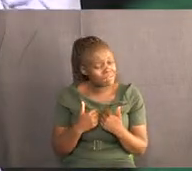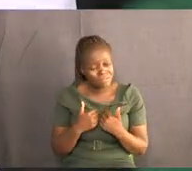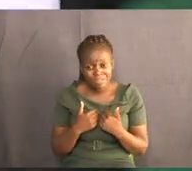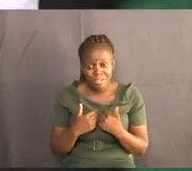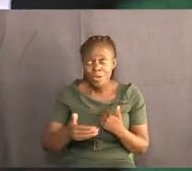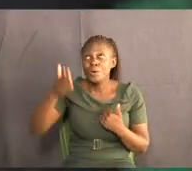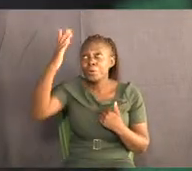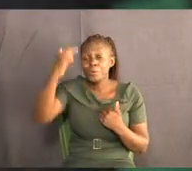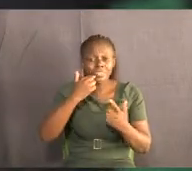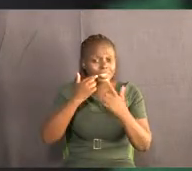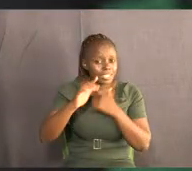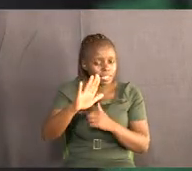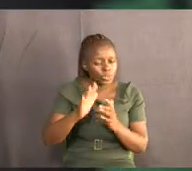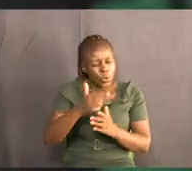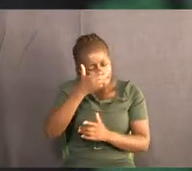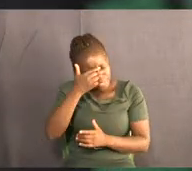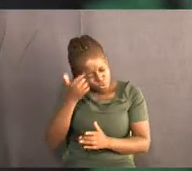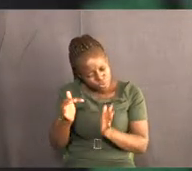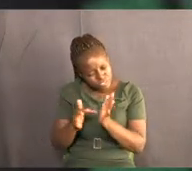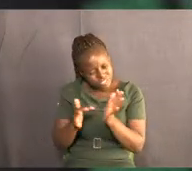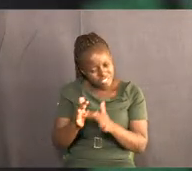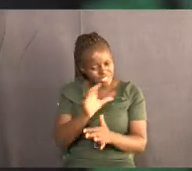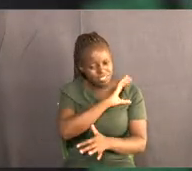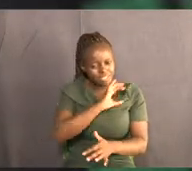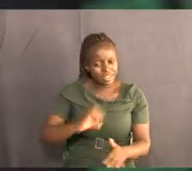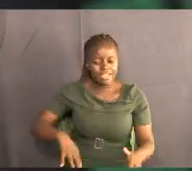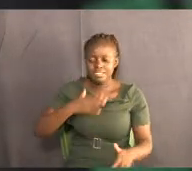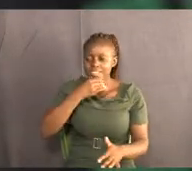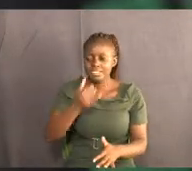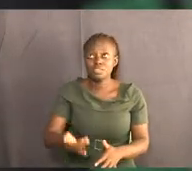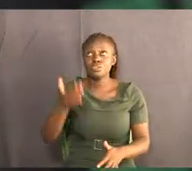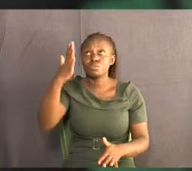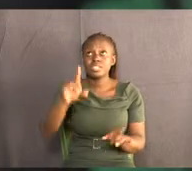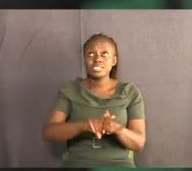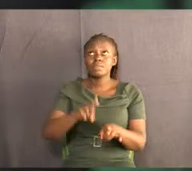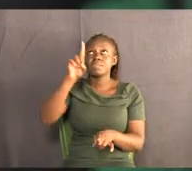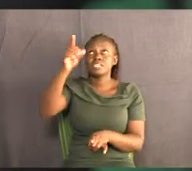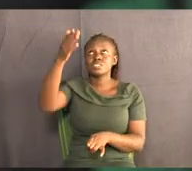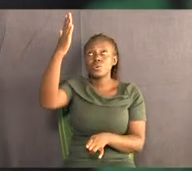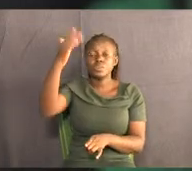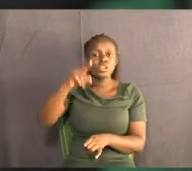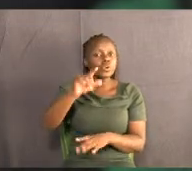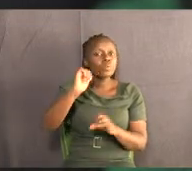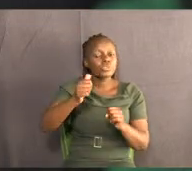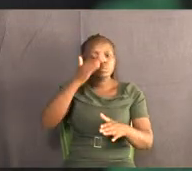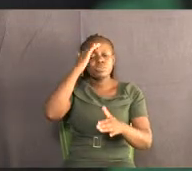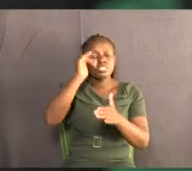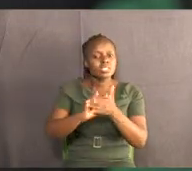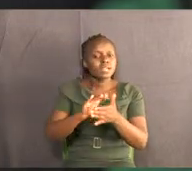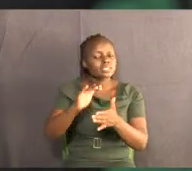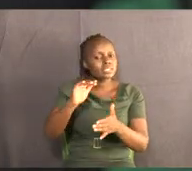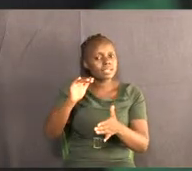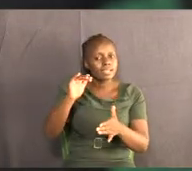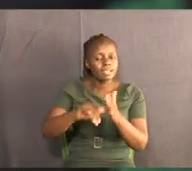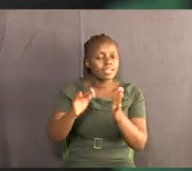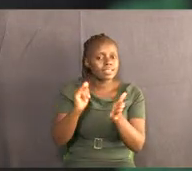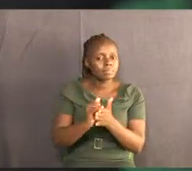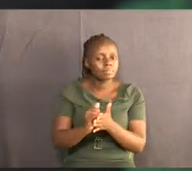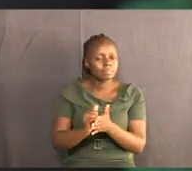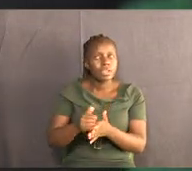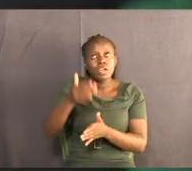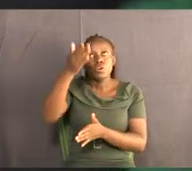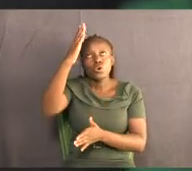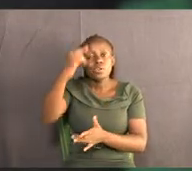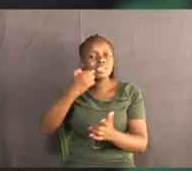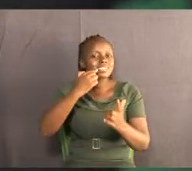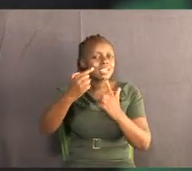because Jesus Christ is the Son of God and he is God, and you can trust in that, then he's reminding you and challenging us this